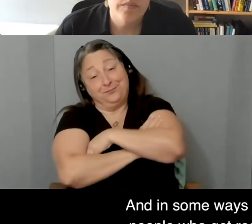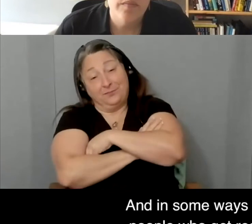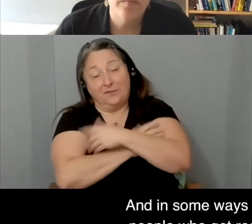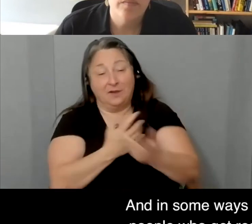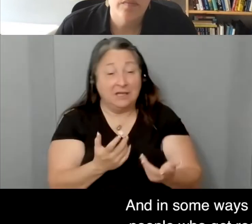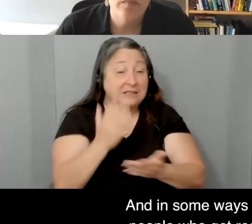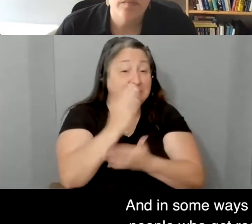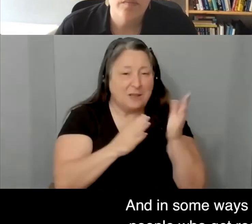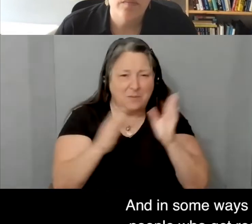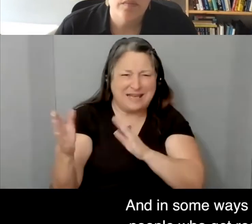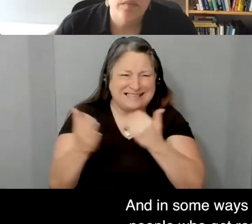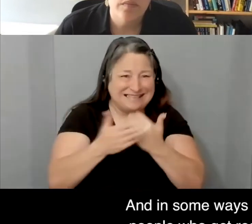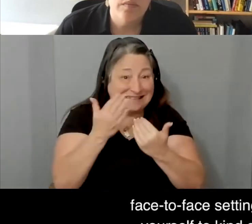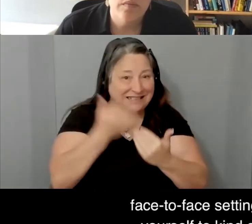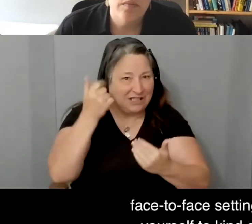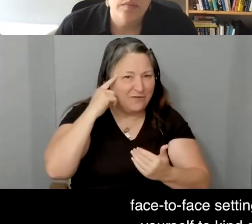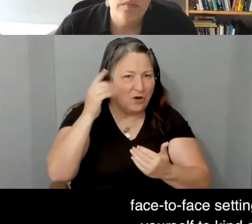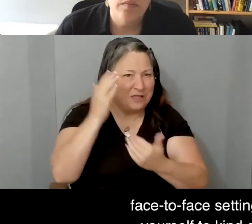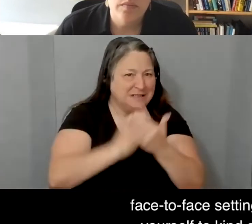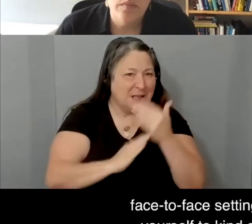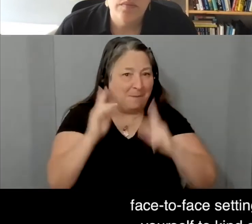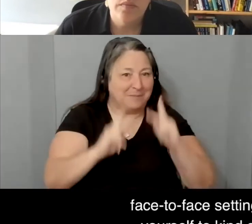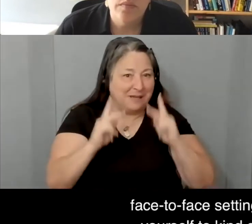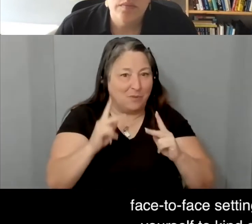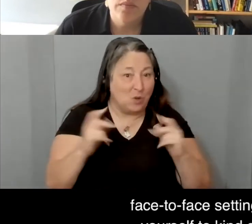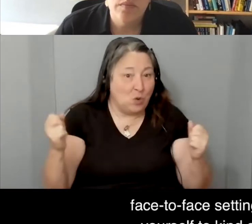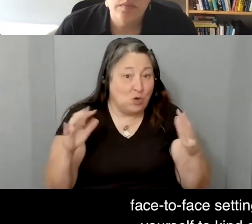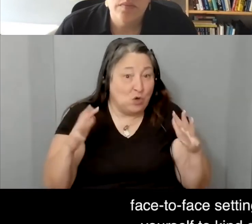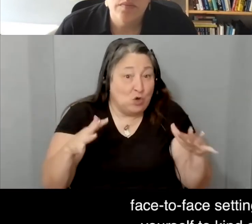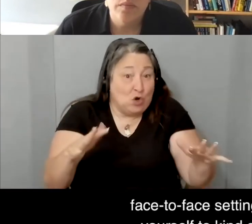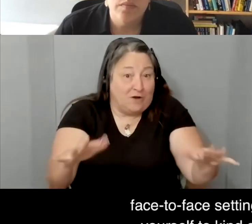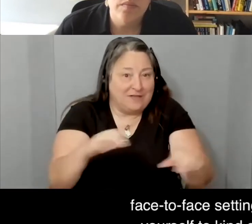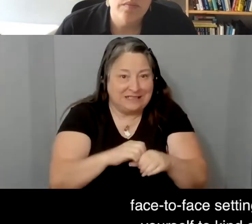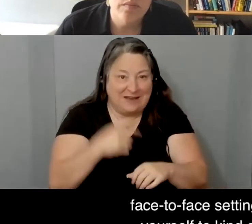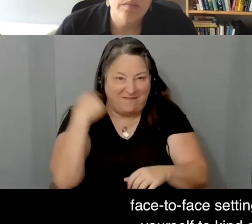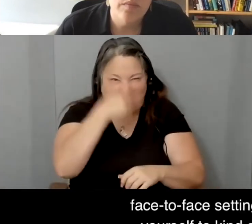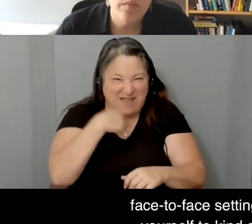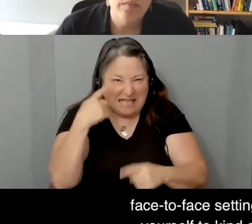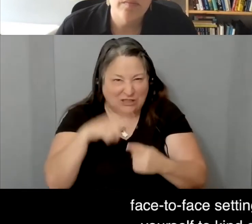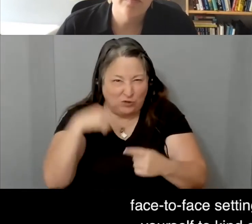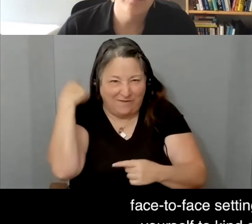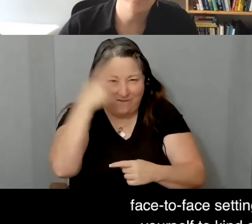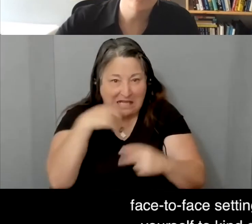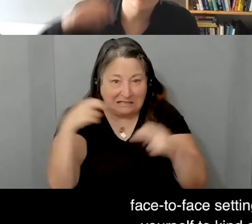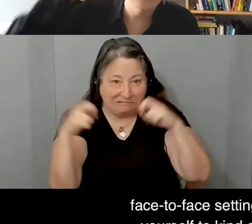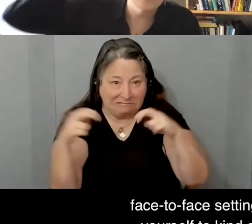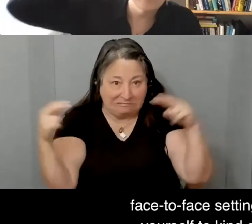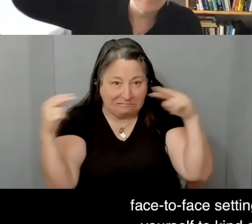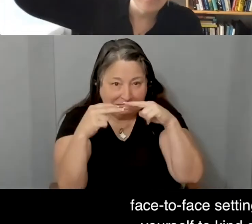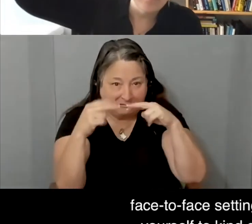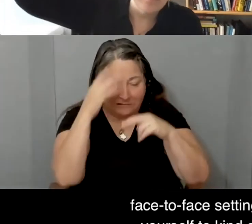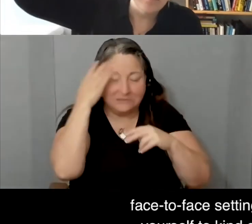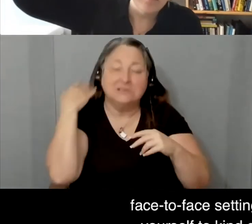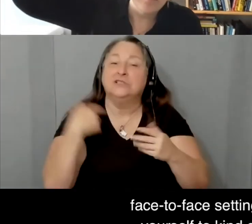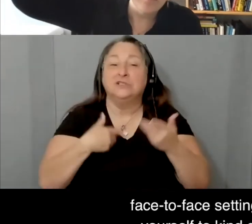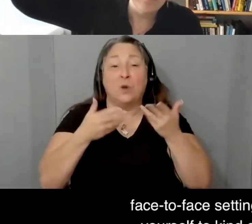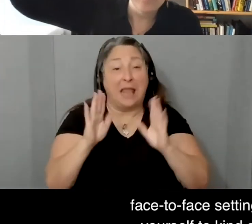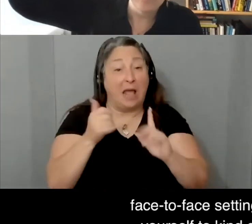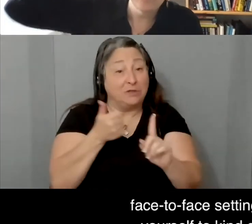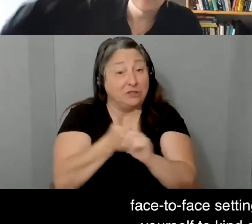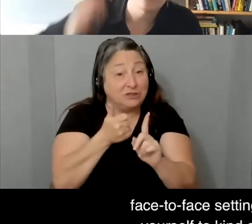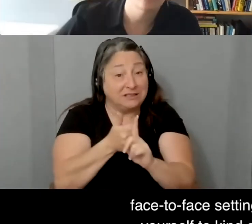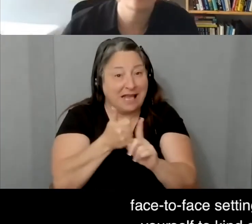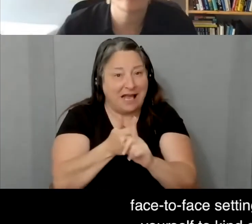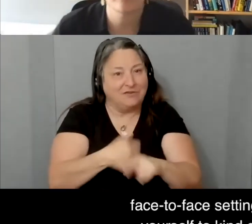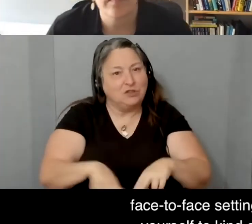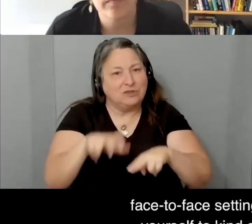people who get really, really nervous in those face-to-face settings. So just being allowing yourself to kind of